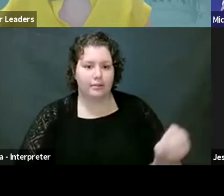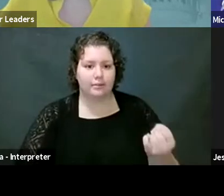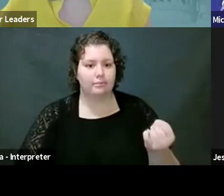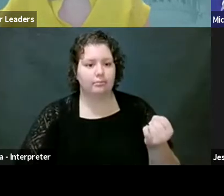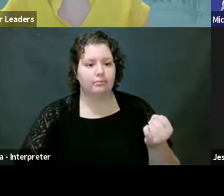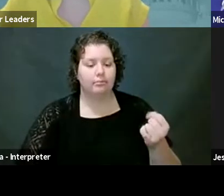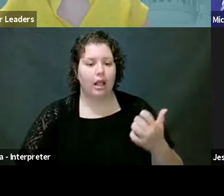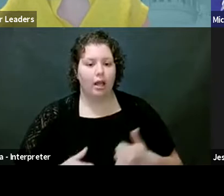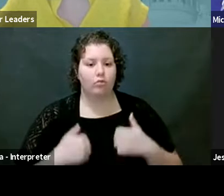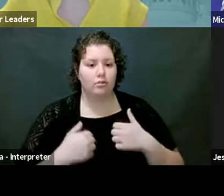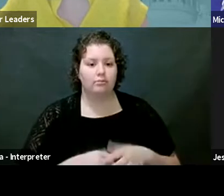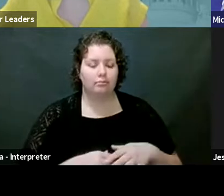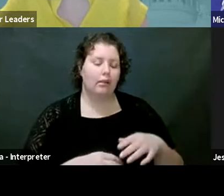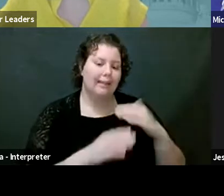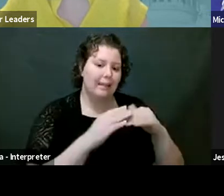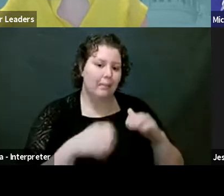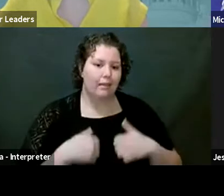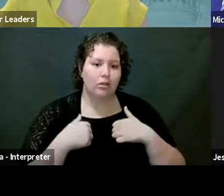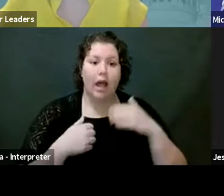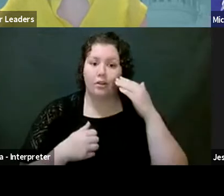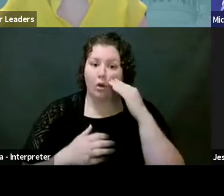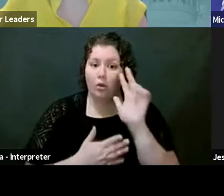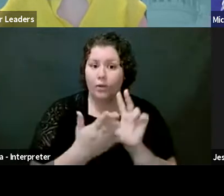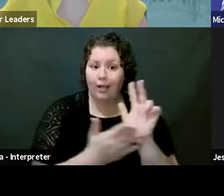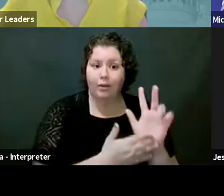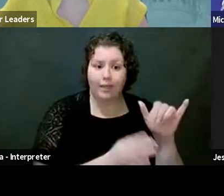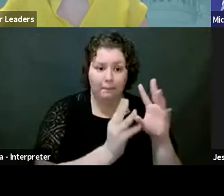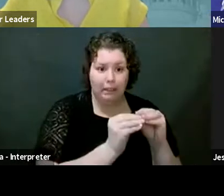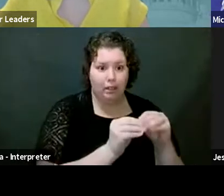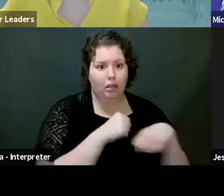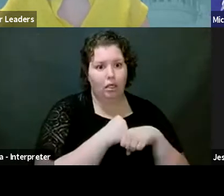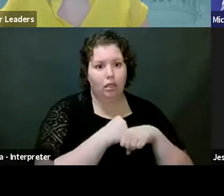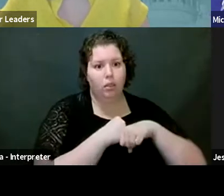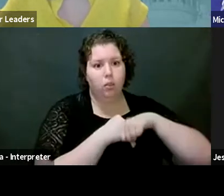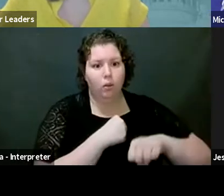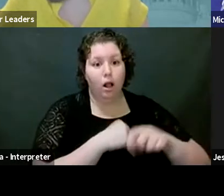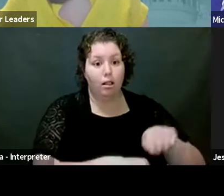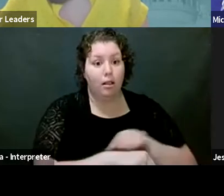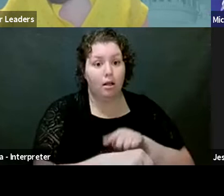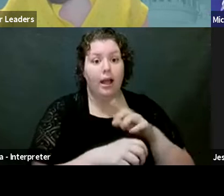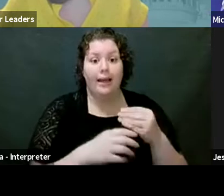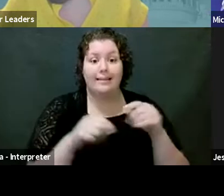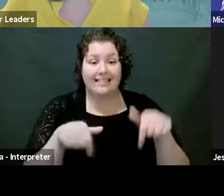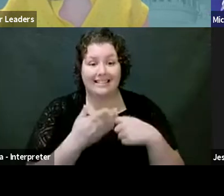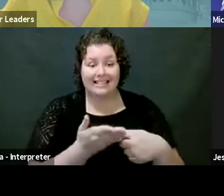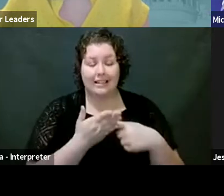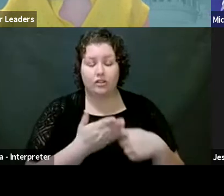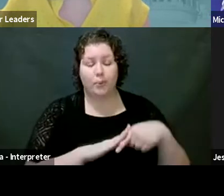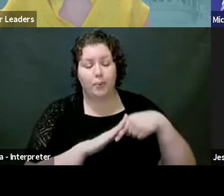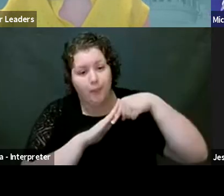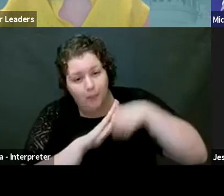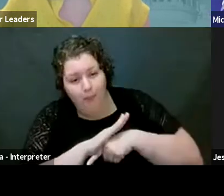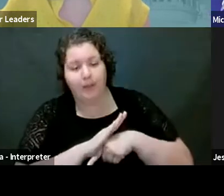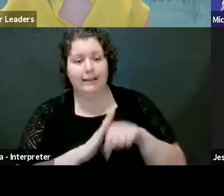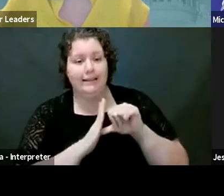by email. I know 3 hours is a long meeting, and we had some intense discussion today and a lot of information to absorb. And